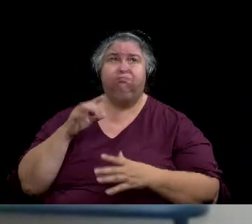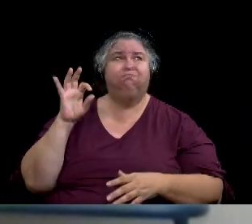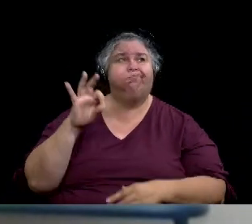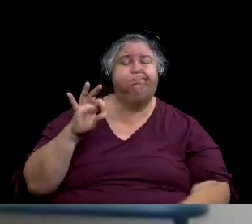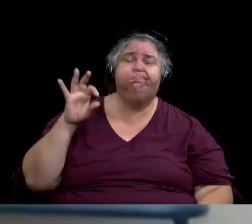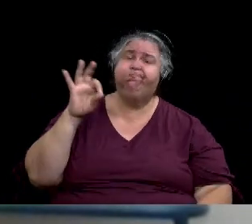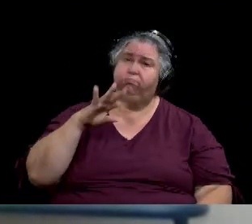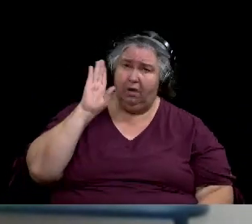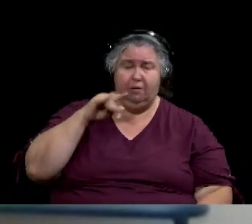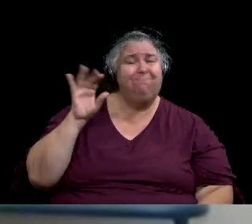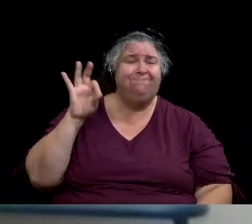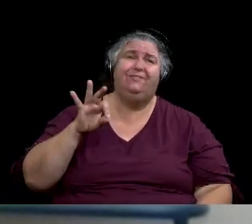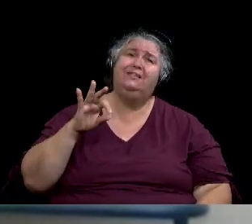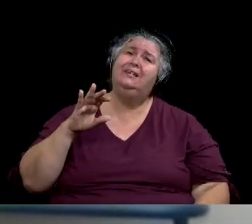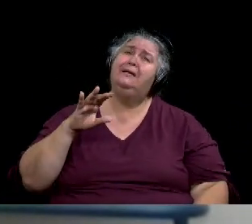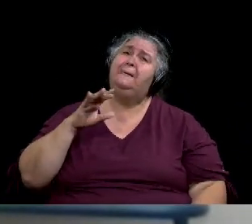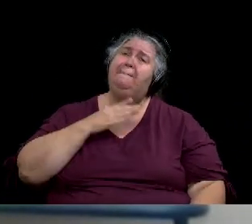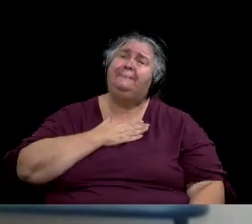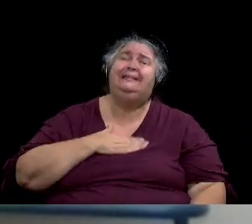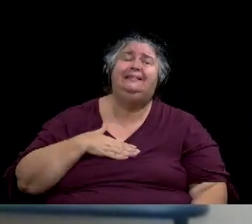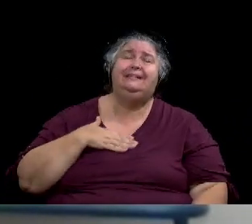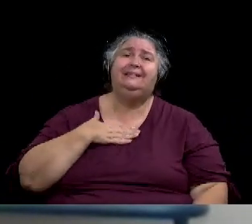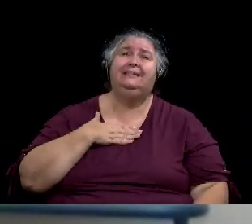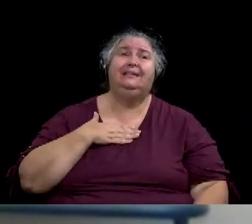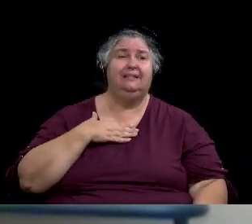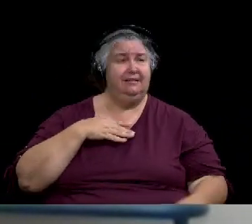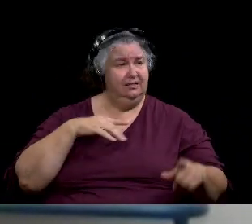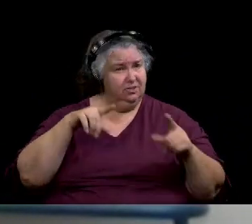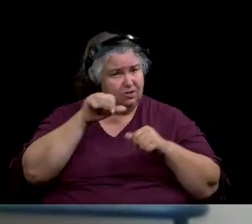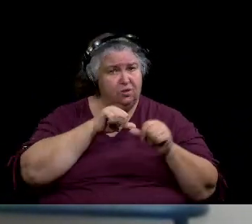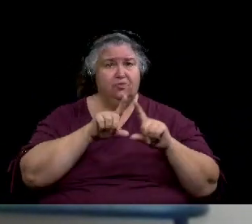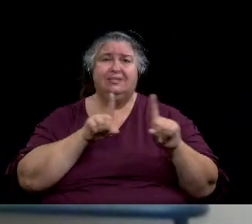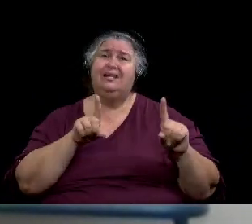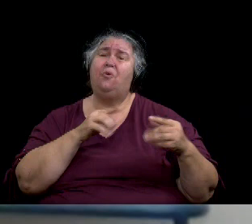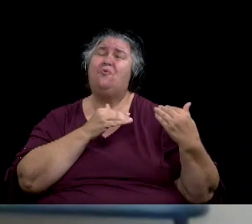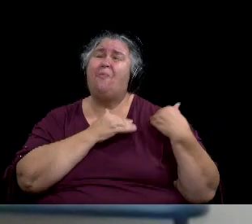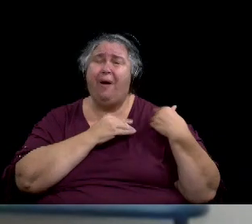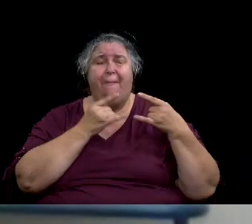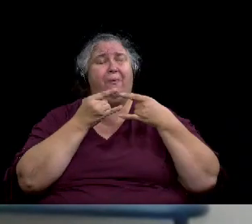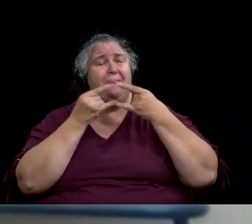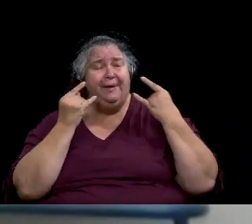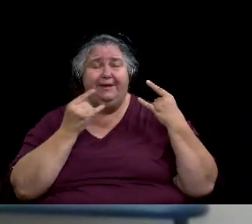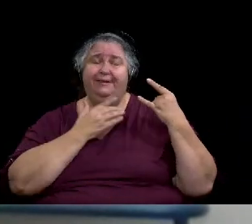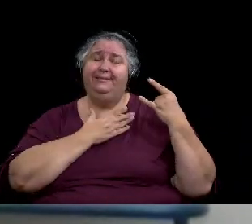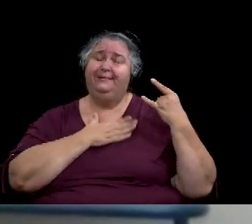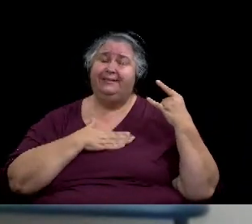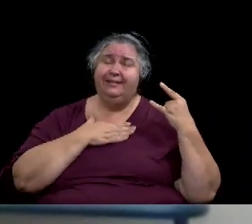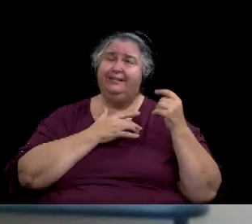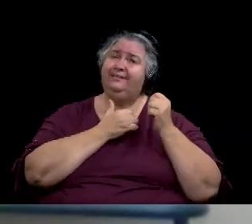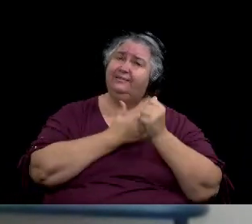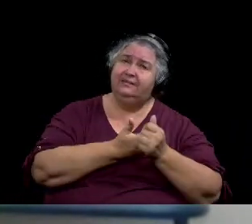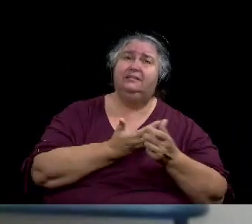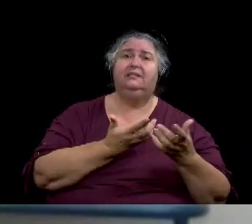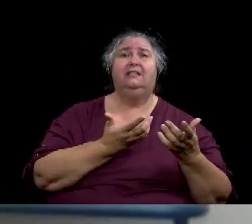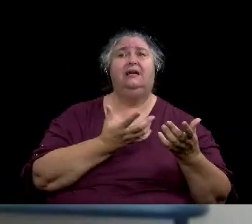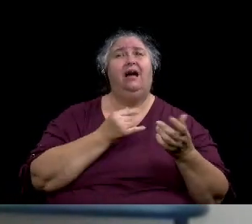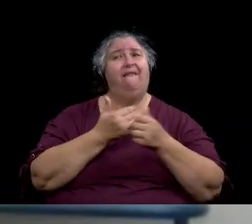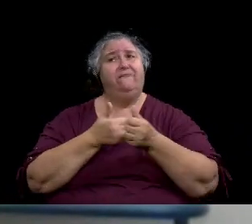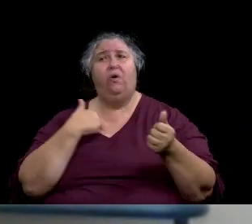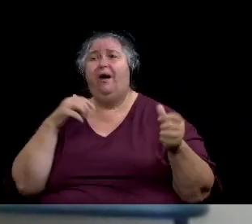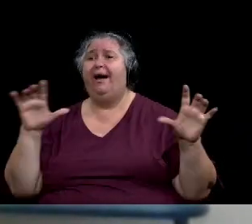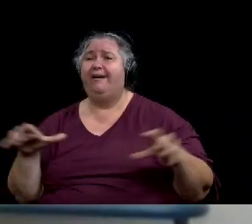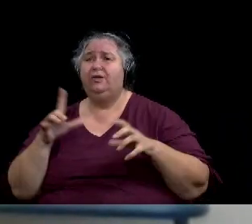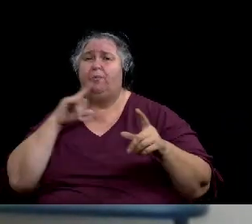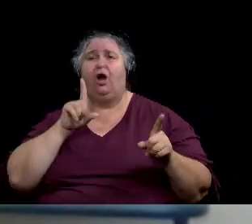highly encourage people to be vigilant, to socially distance, be responsible, wear a mask, and avoid activities where they come into